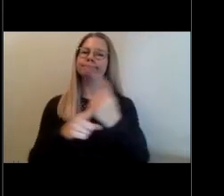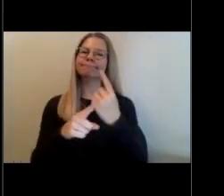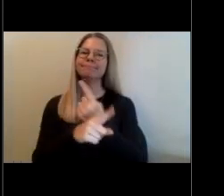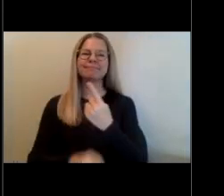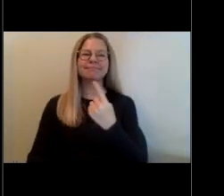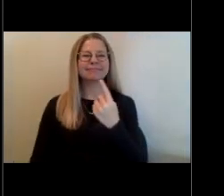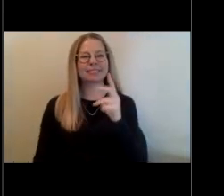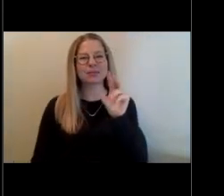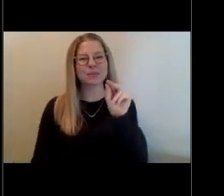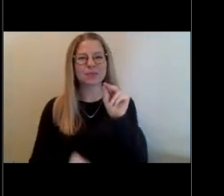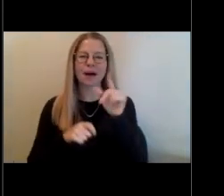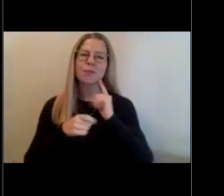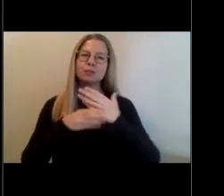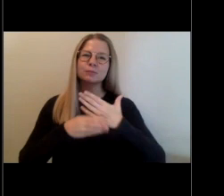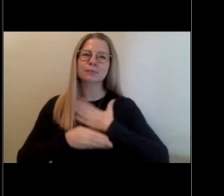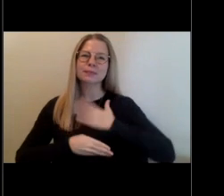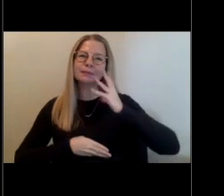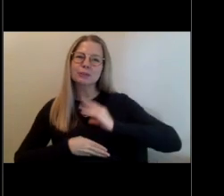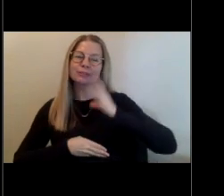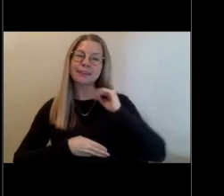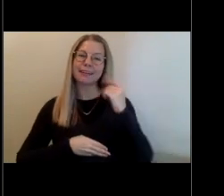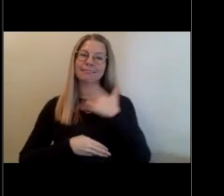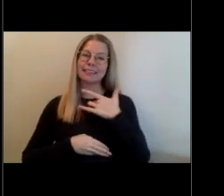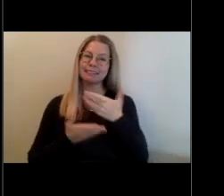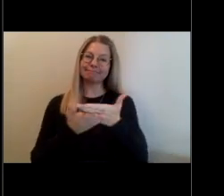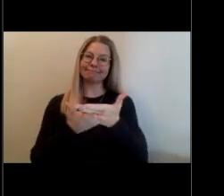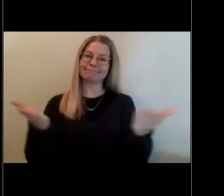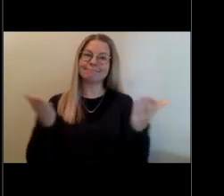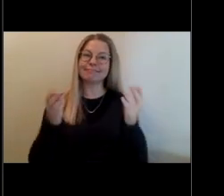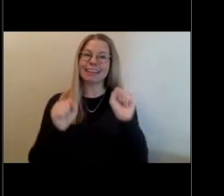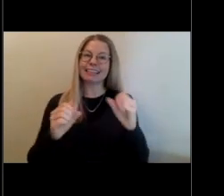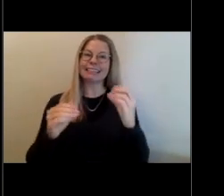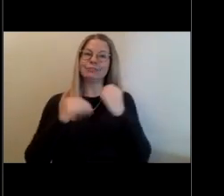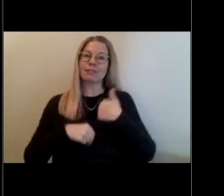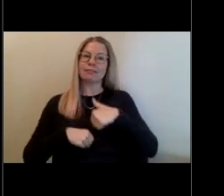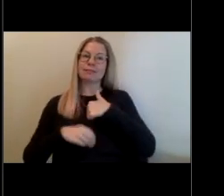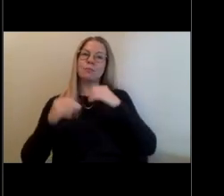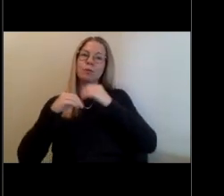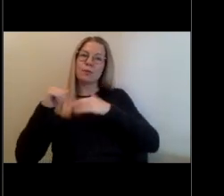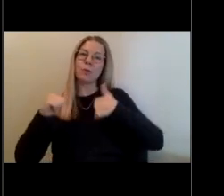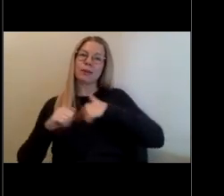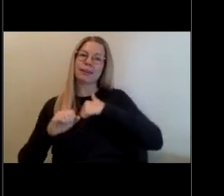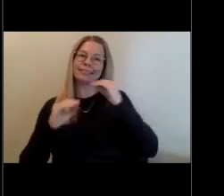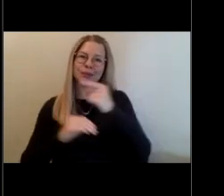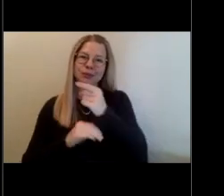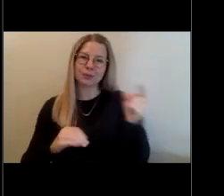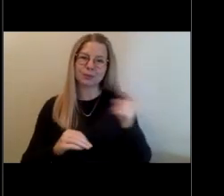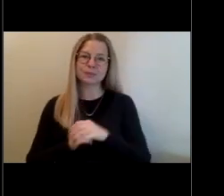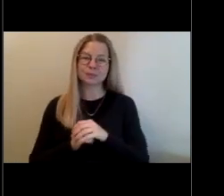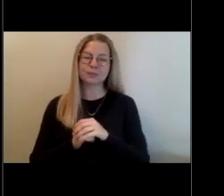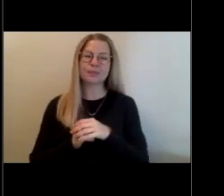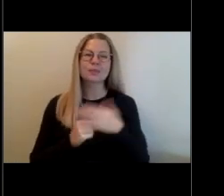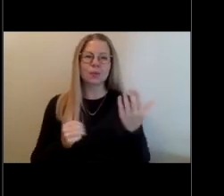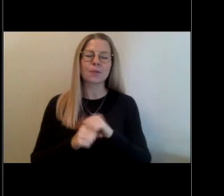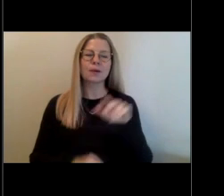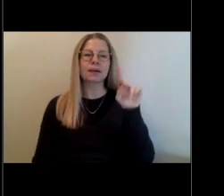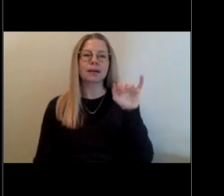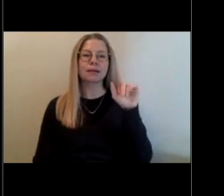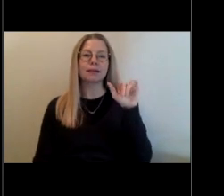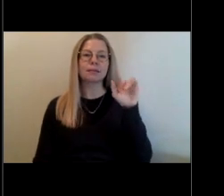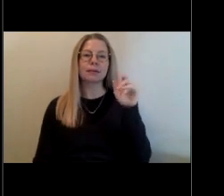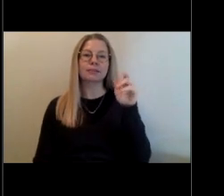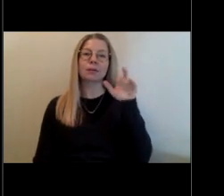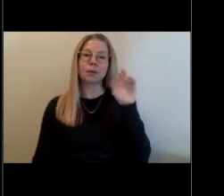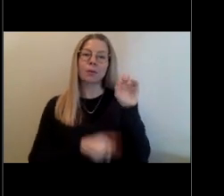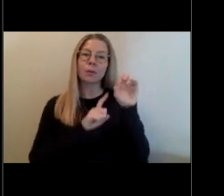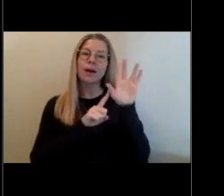than we're teaching you. So what is Mount Kilimanjaro? It happens to be the tallest freestanding mountain in Africa.